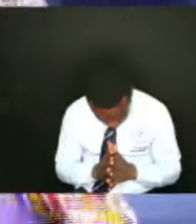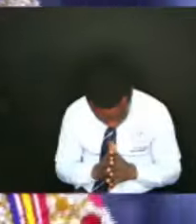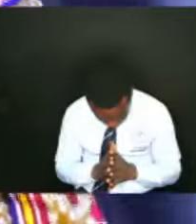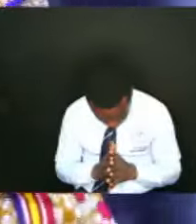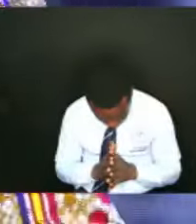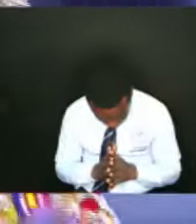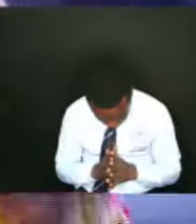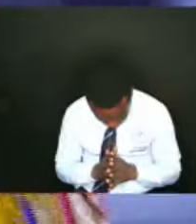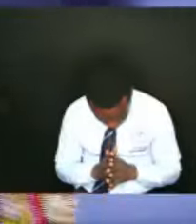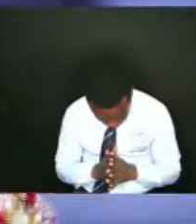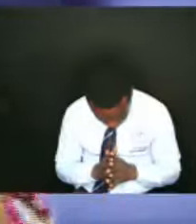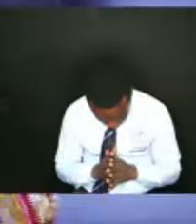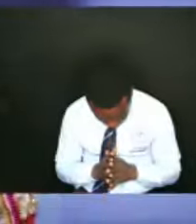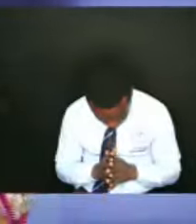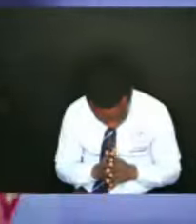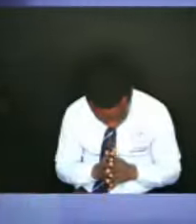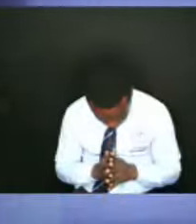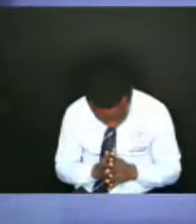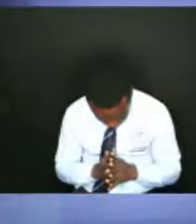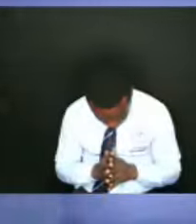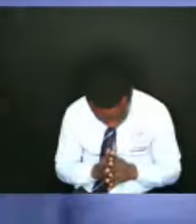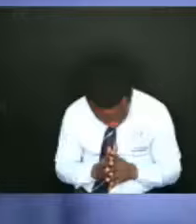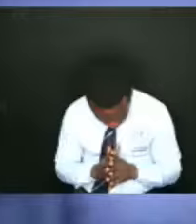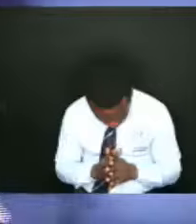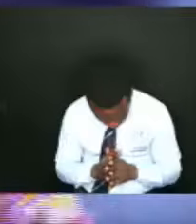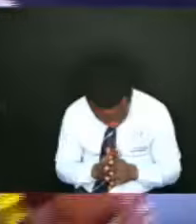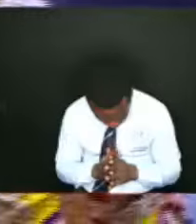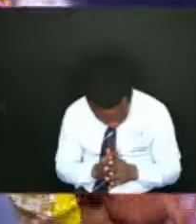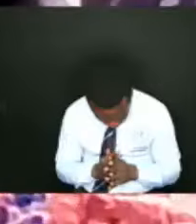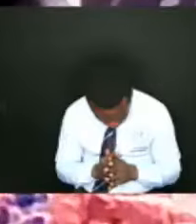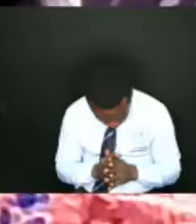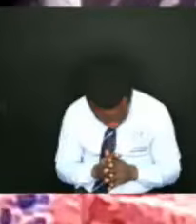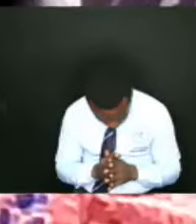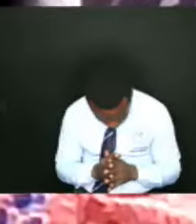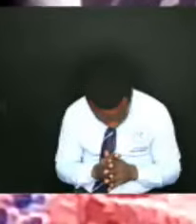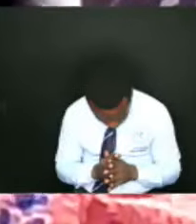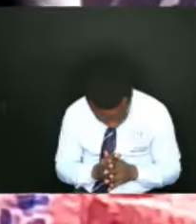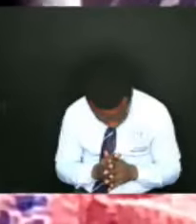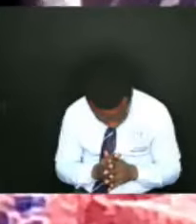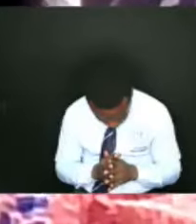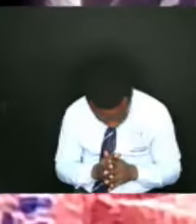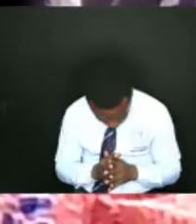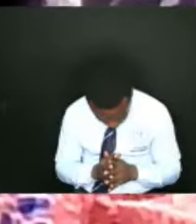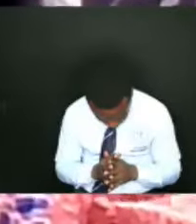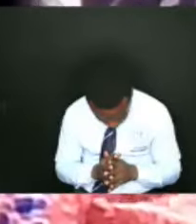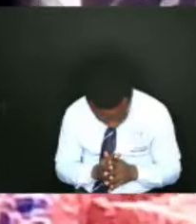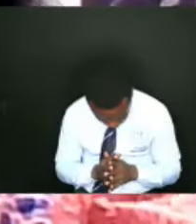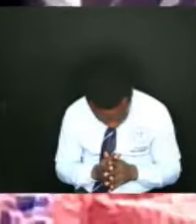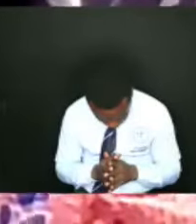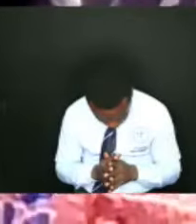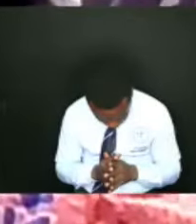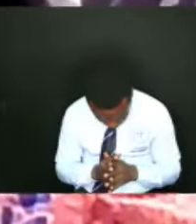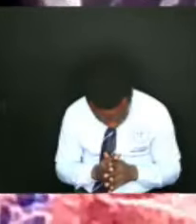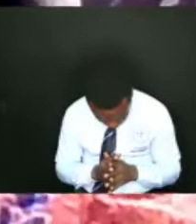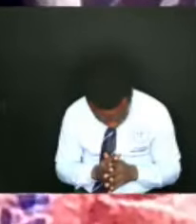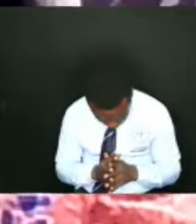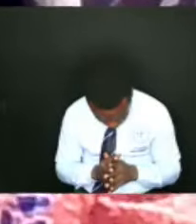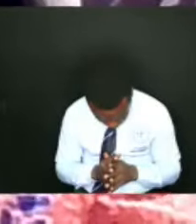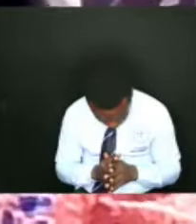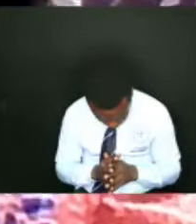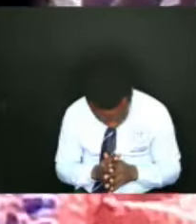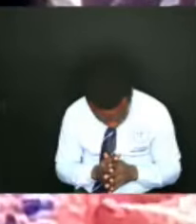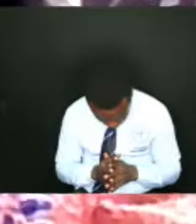your favor as we release the anguish of our heart. Oh Lord, help us. Let us turn a new leaf